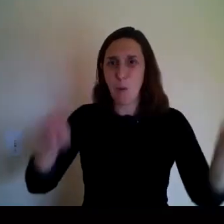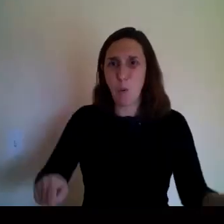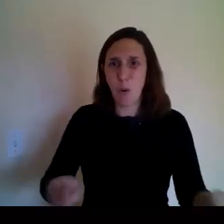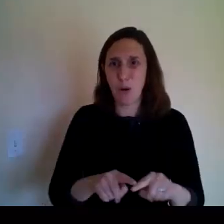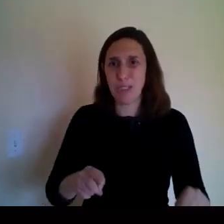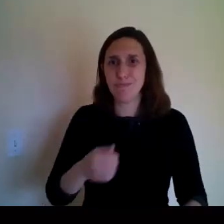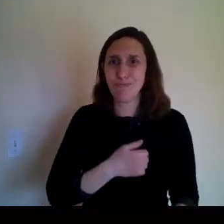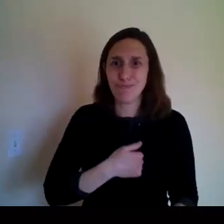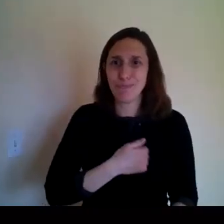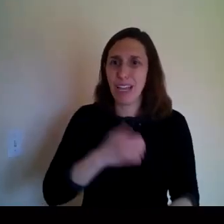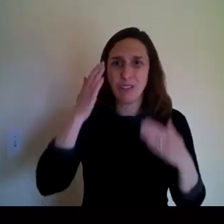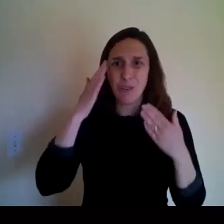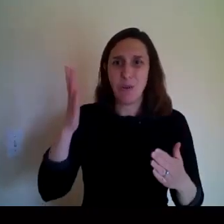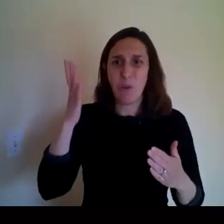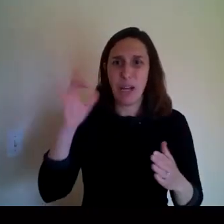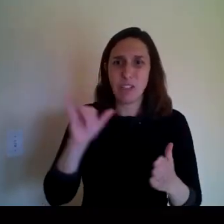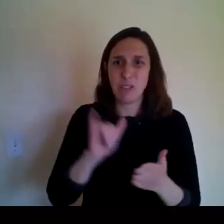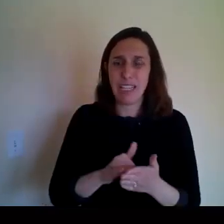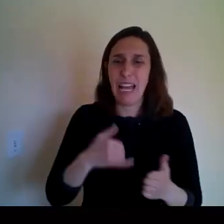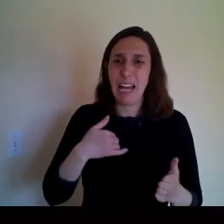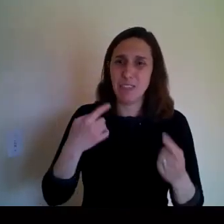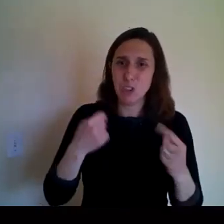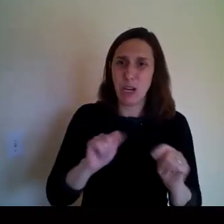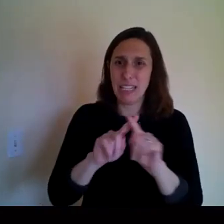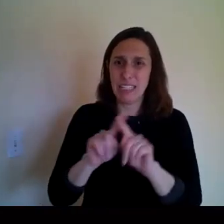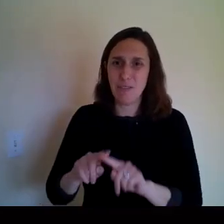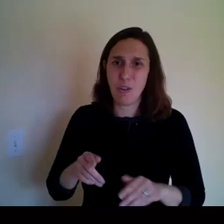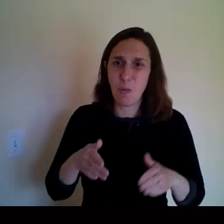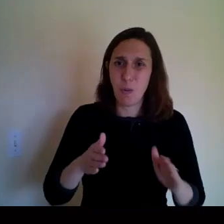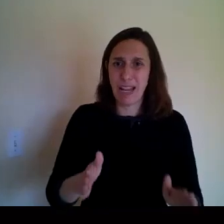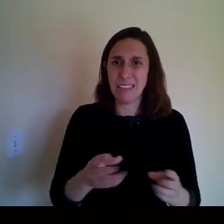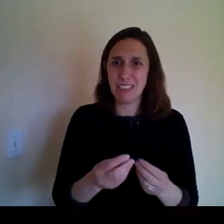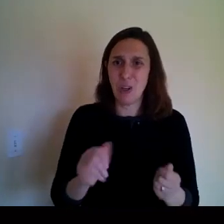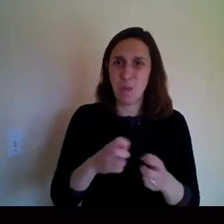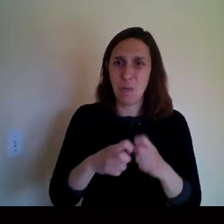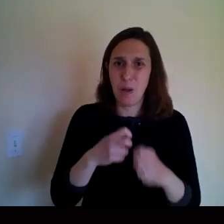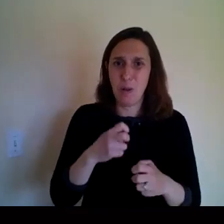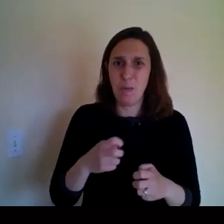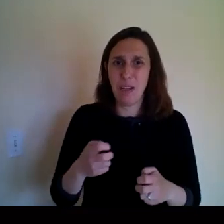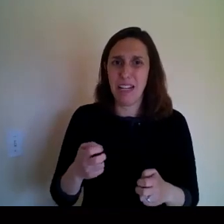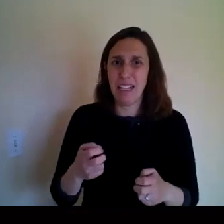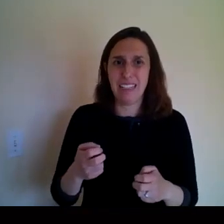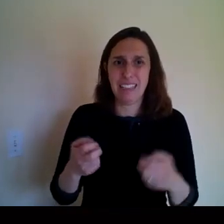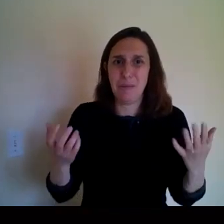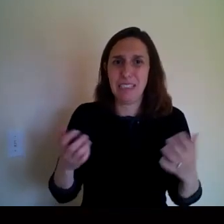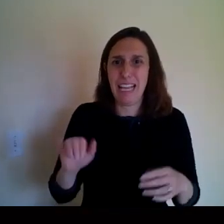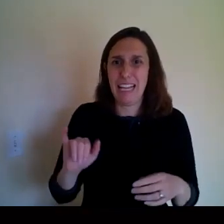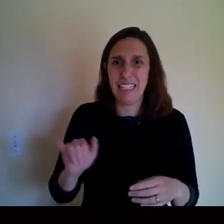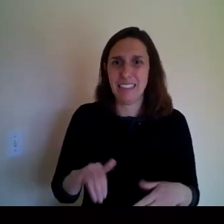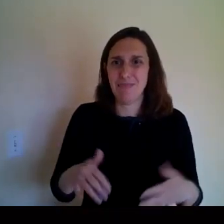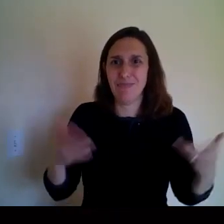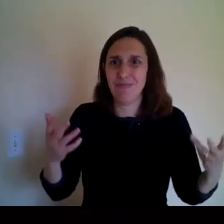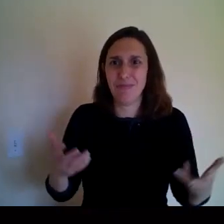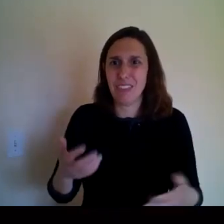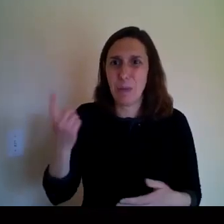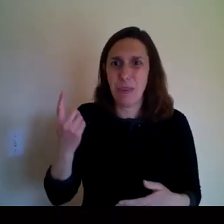why it's doing that. I've tried different things on it, and I'll look back, and it's almost like it flickers. And it might be